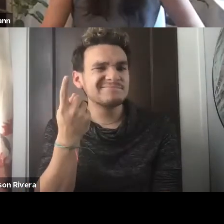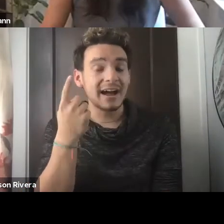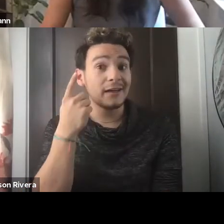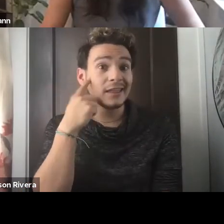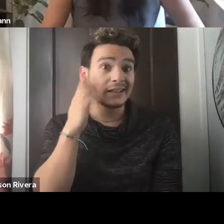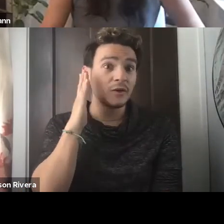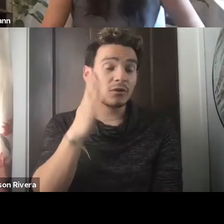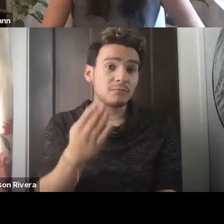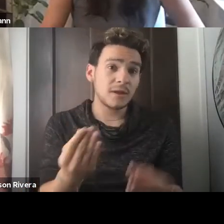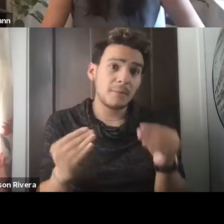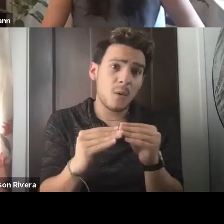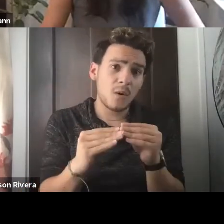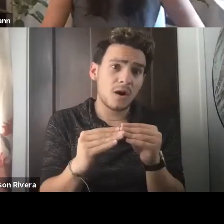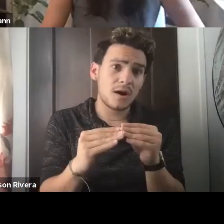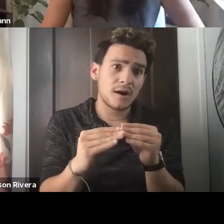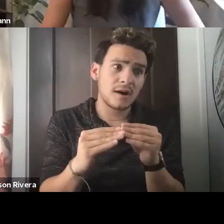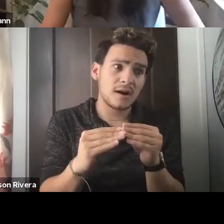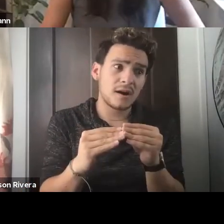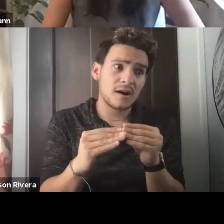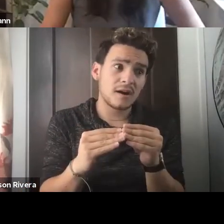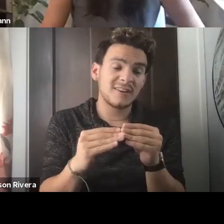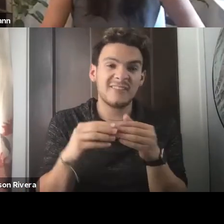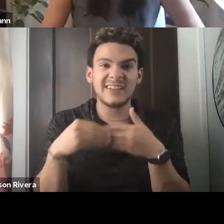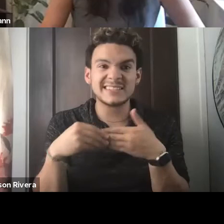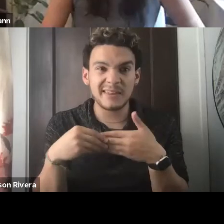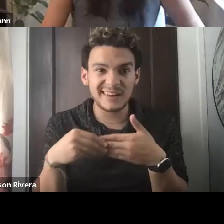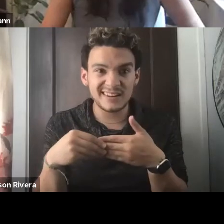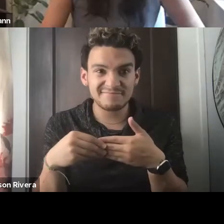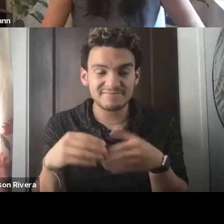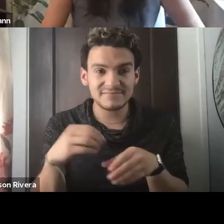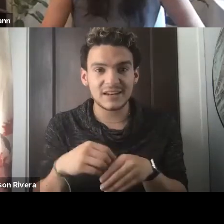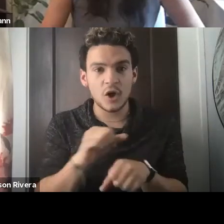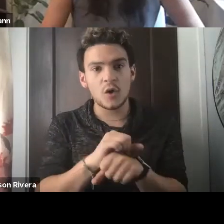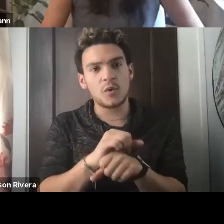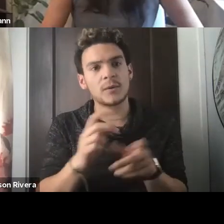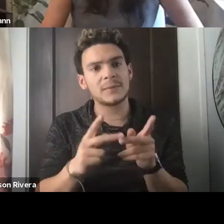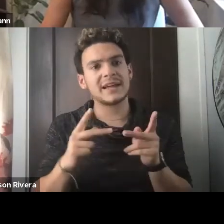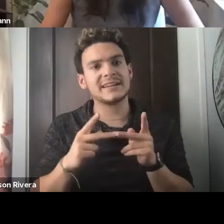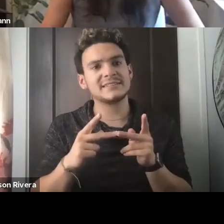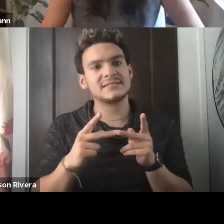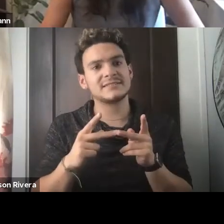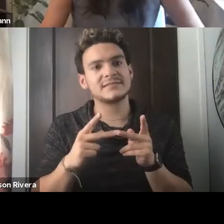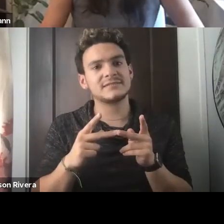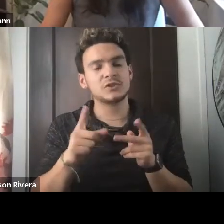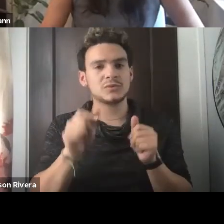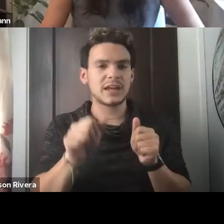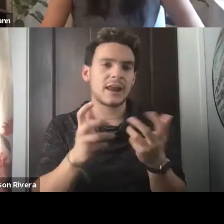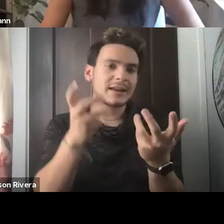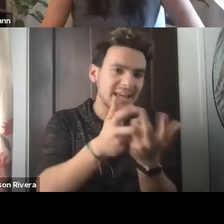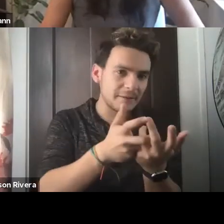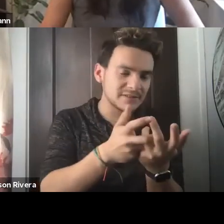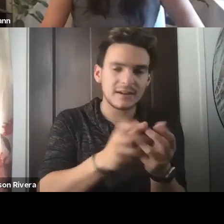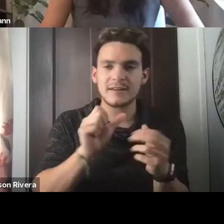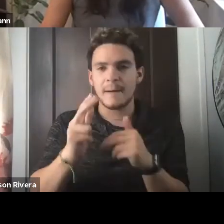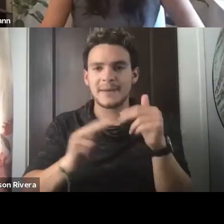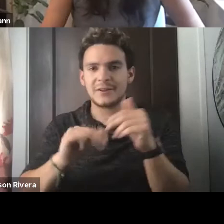more of a sense of flexibility within a workspace, so you can adapt instead of built-ins and things,